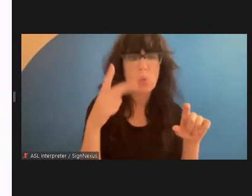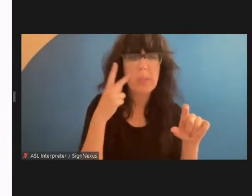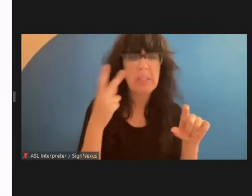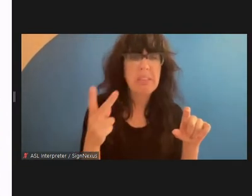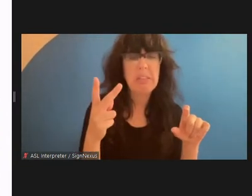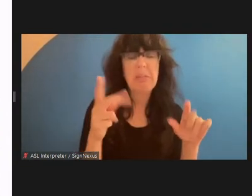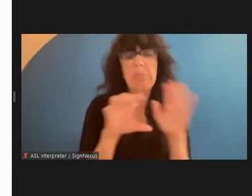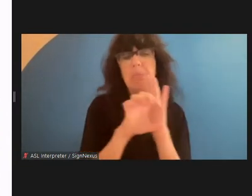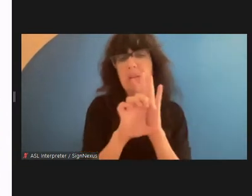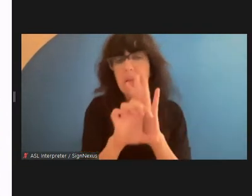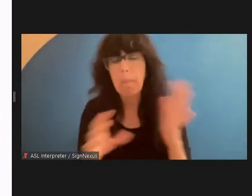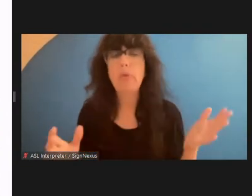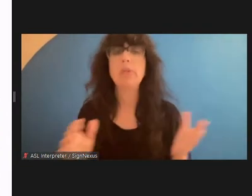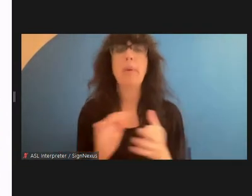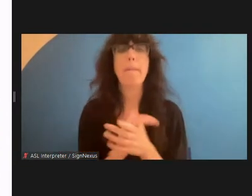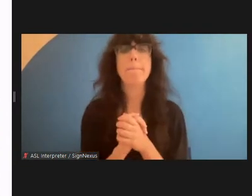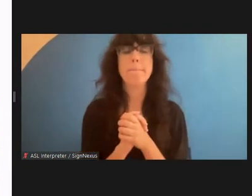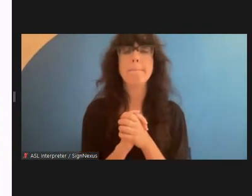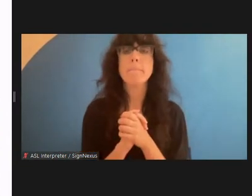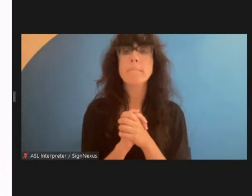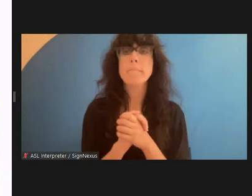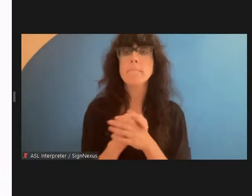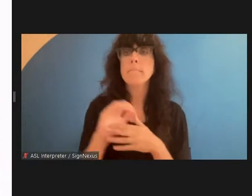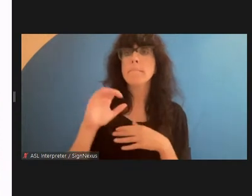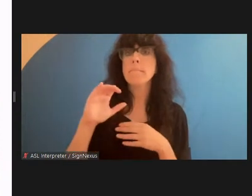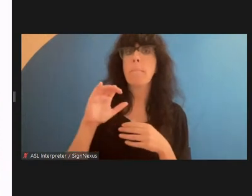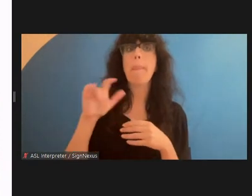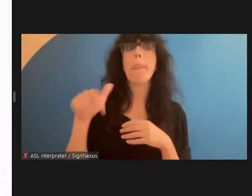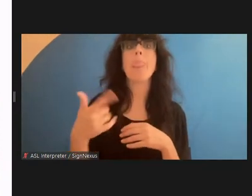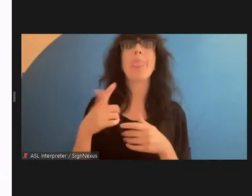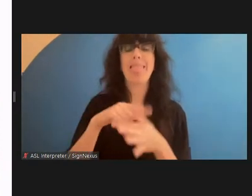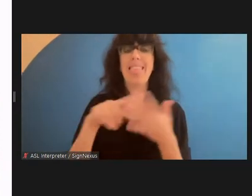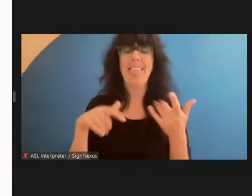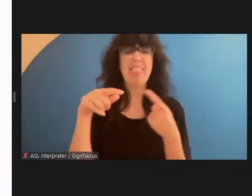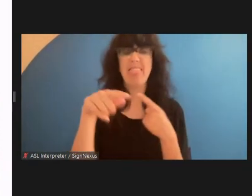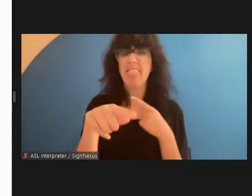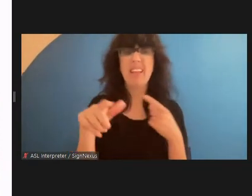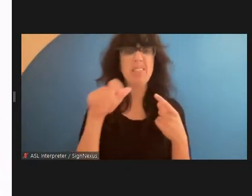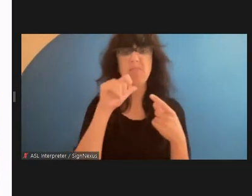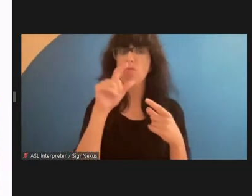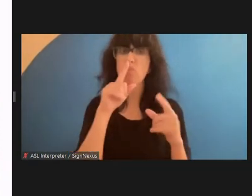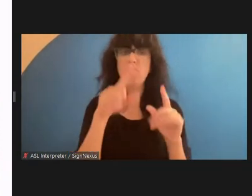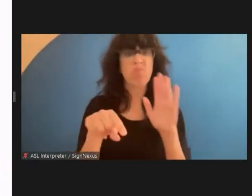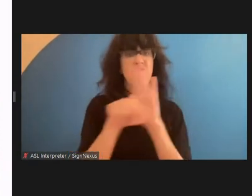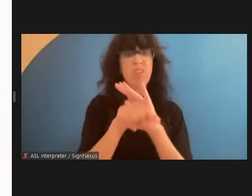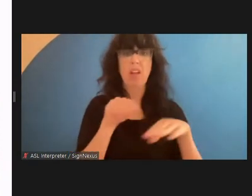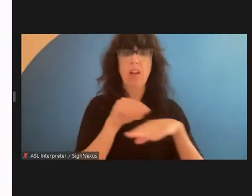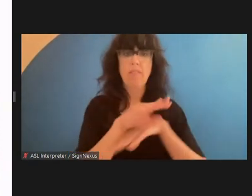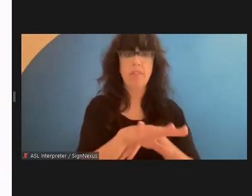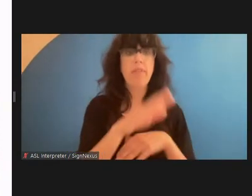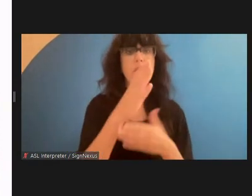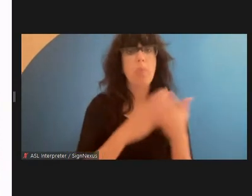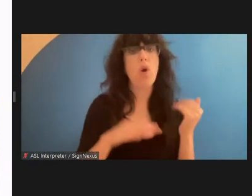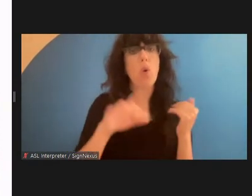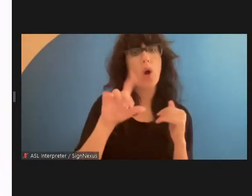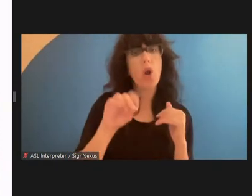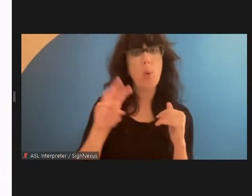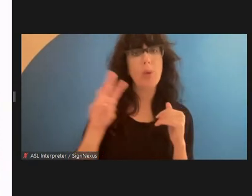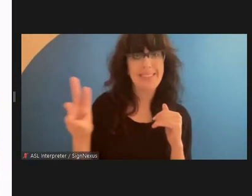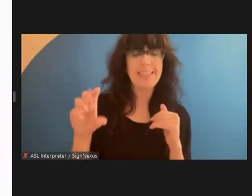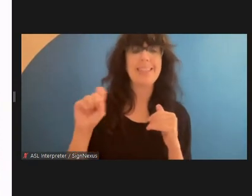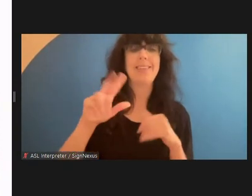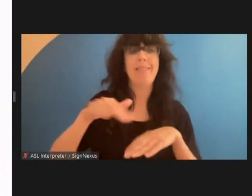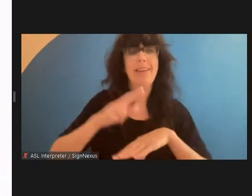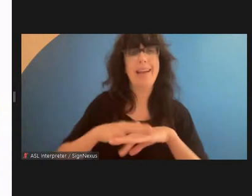with respect to the findings the central business district tolling alternative does not result in adverse effects pursuant to section 106 of the national historic